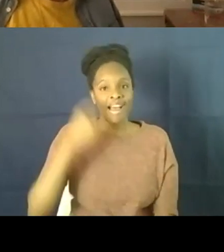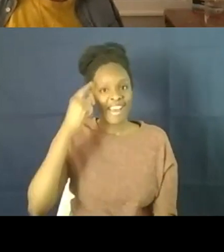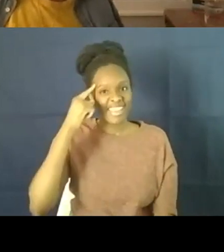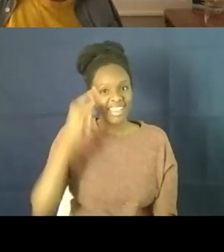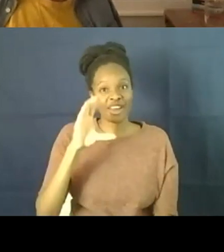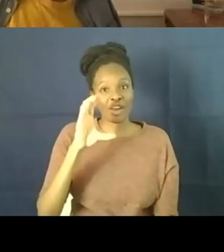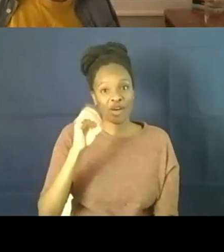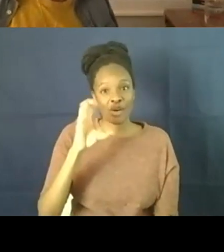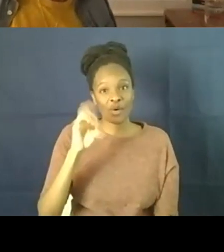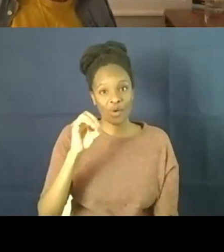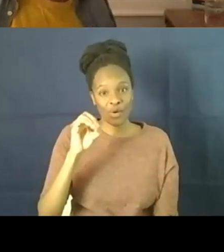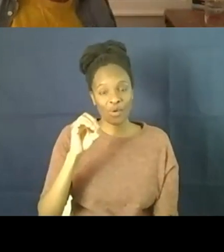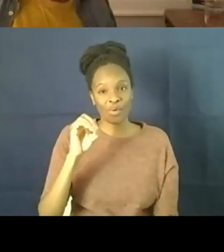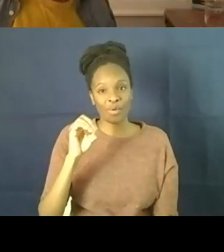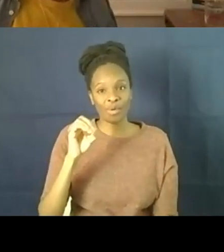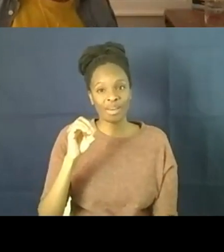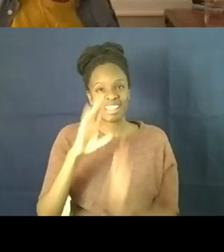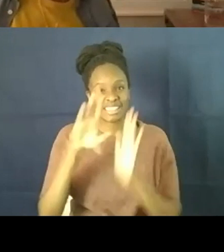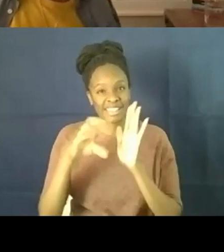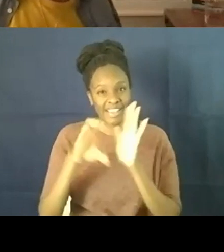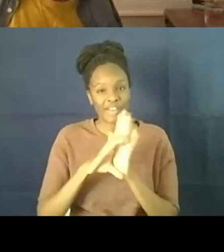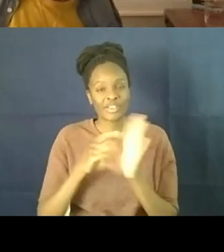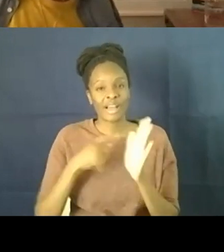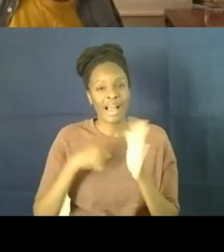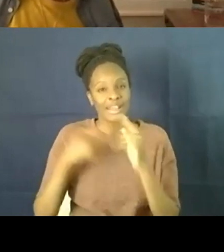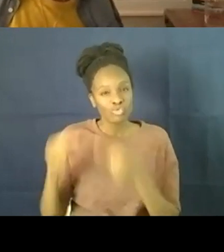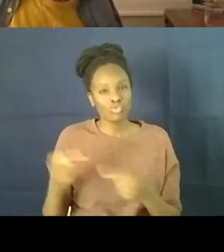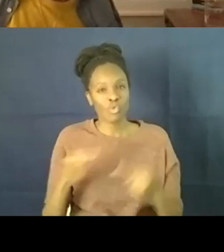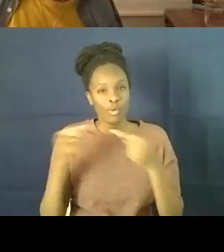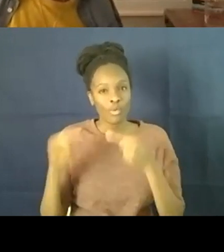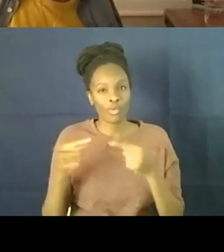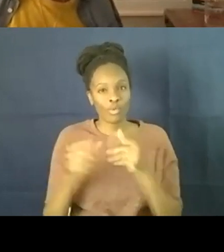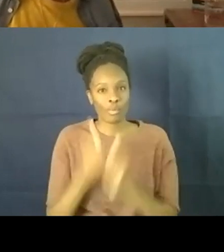relate I struggle the most with.